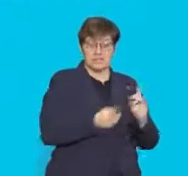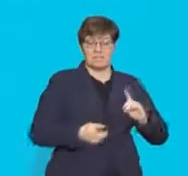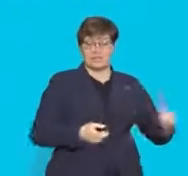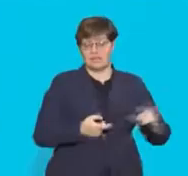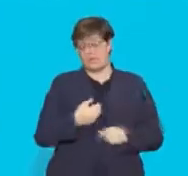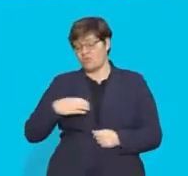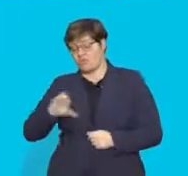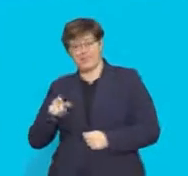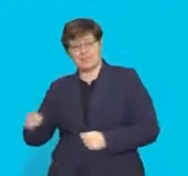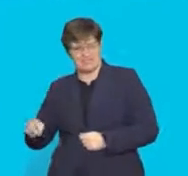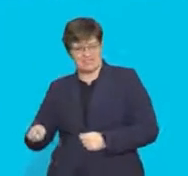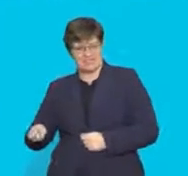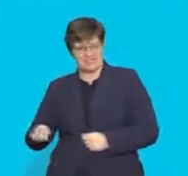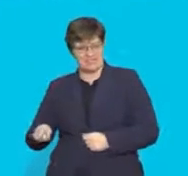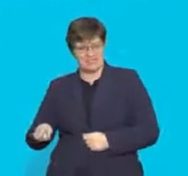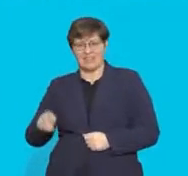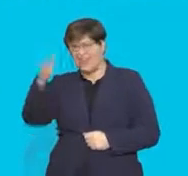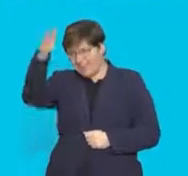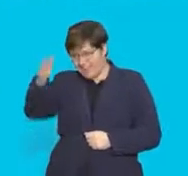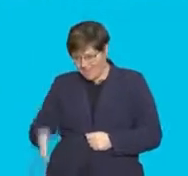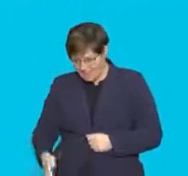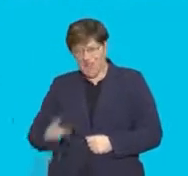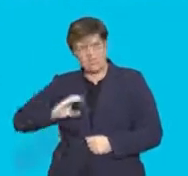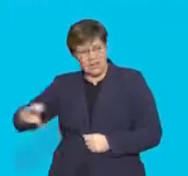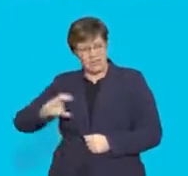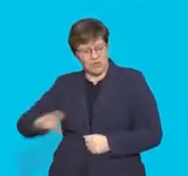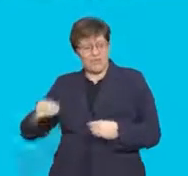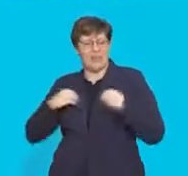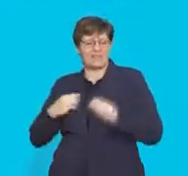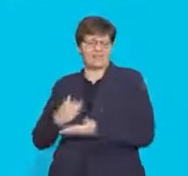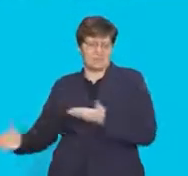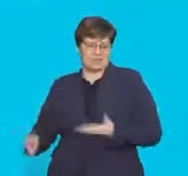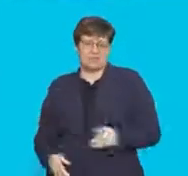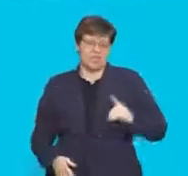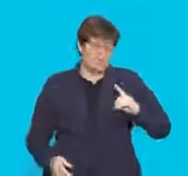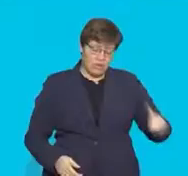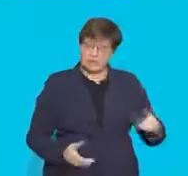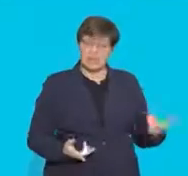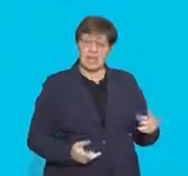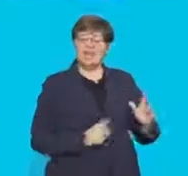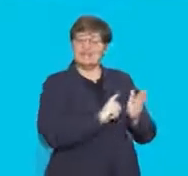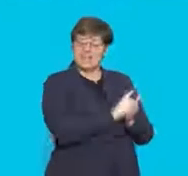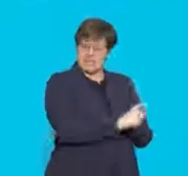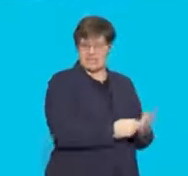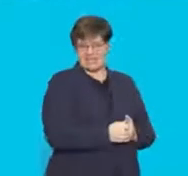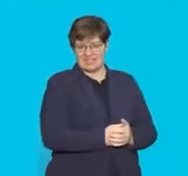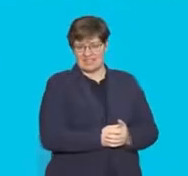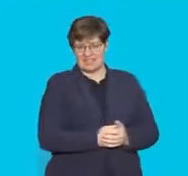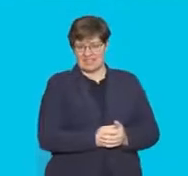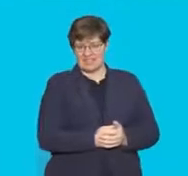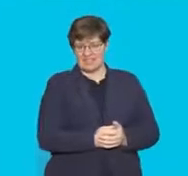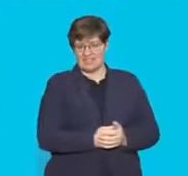credit asset disposal. See the common entry, a credit to asset disposal. Donated it, debit donations, credit